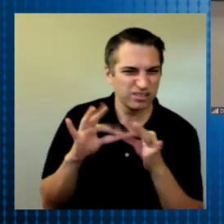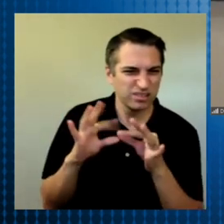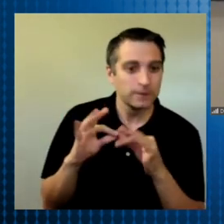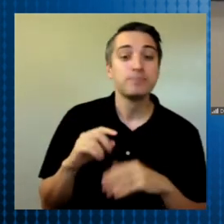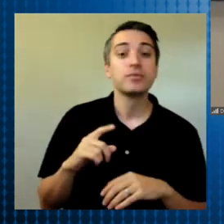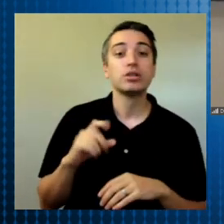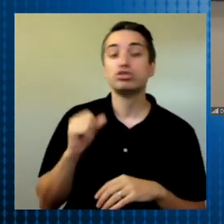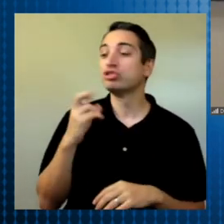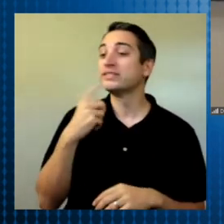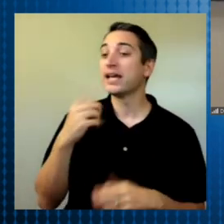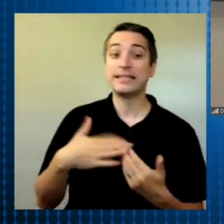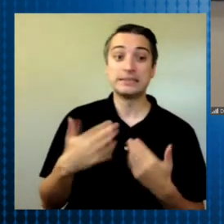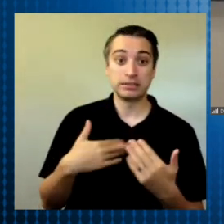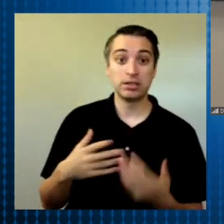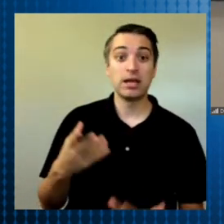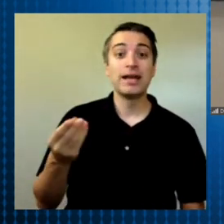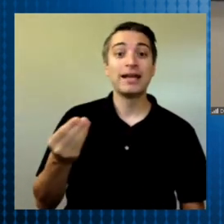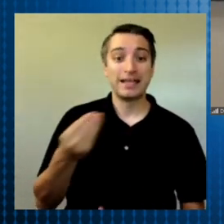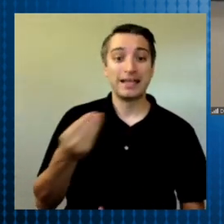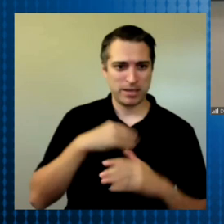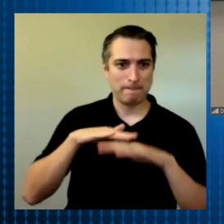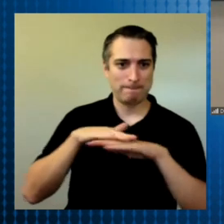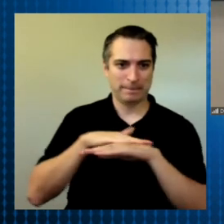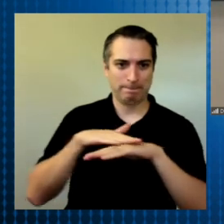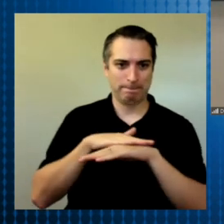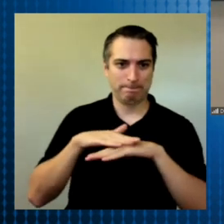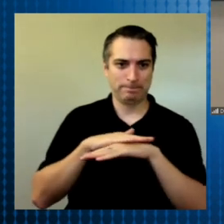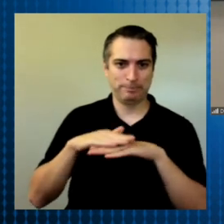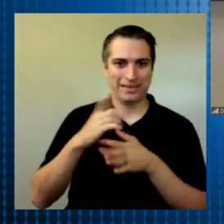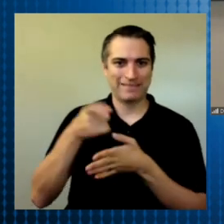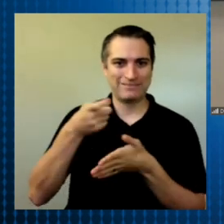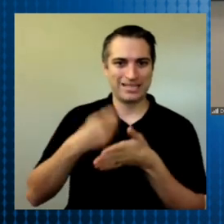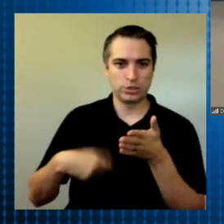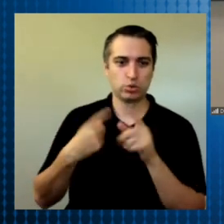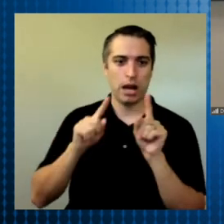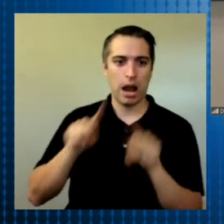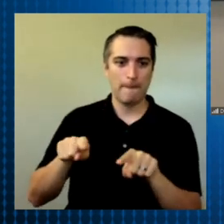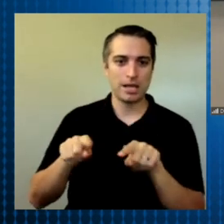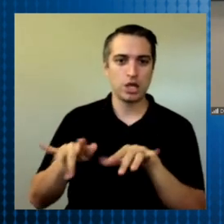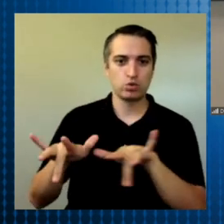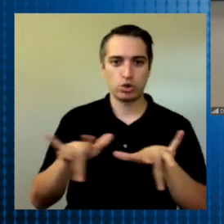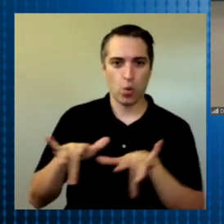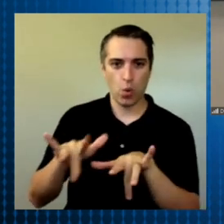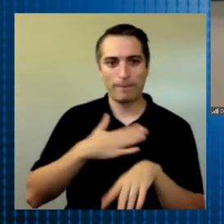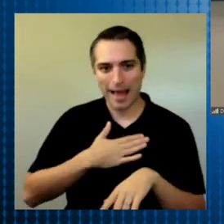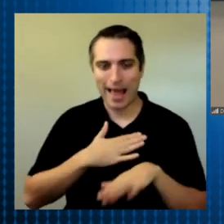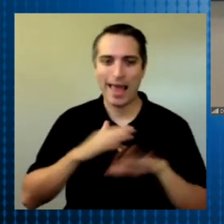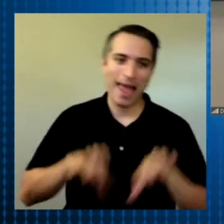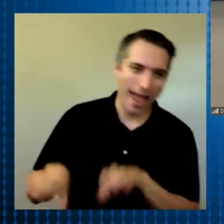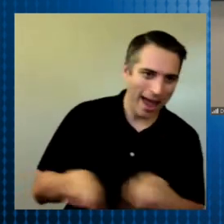easy. Just give me the minimum fee to come there and record my act and record what I